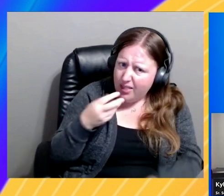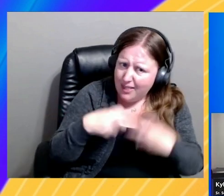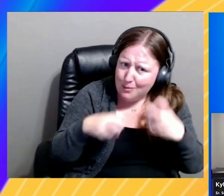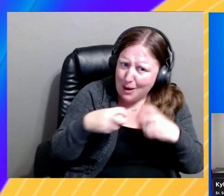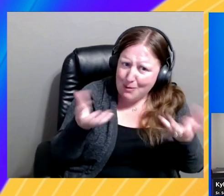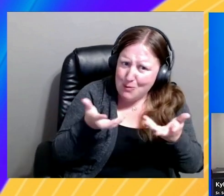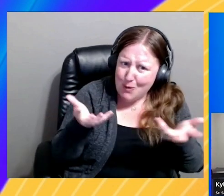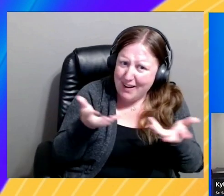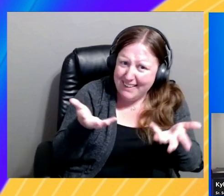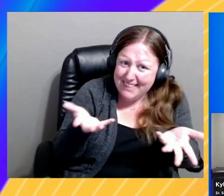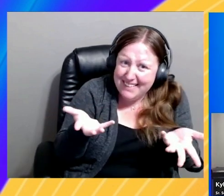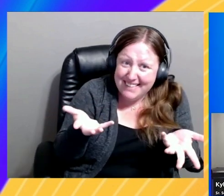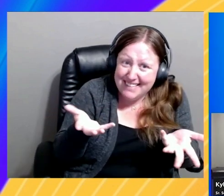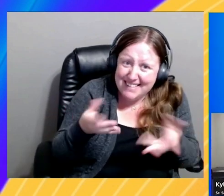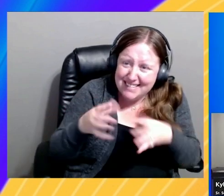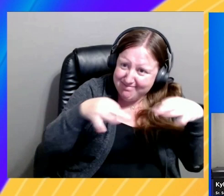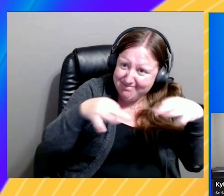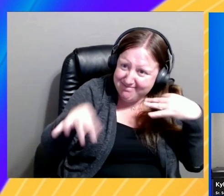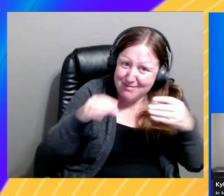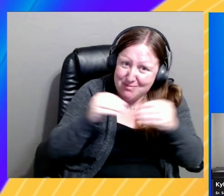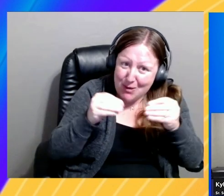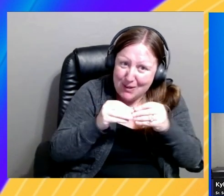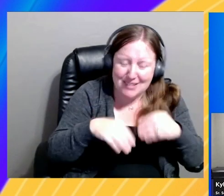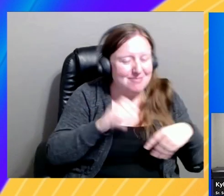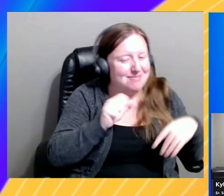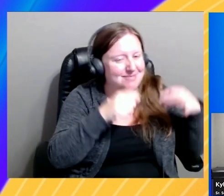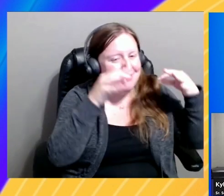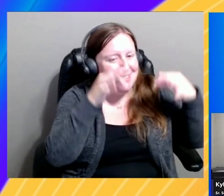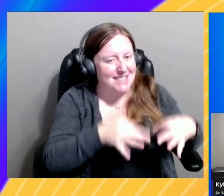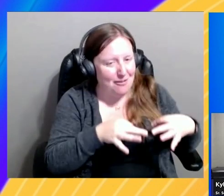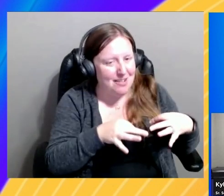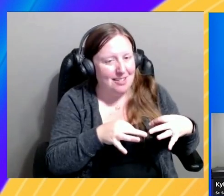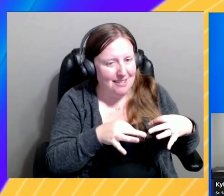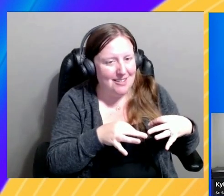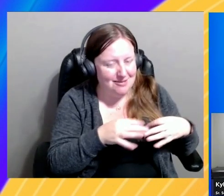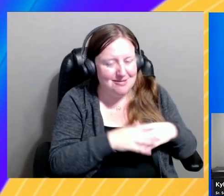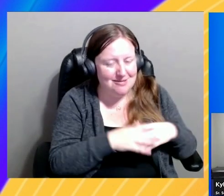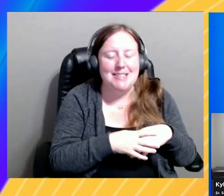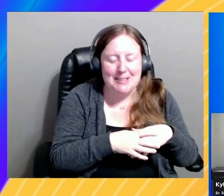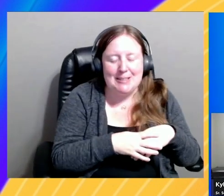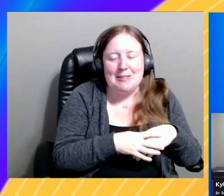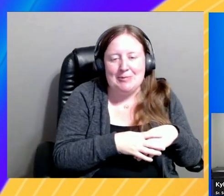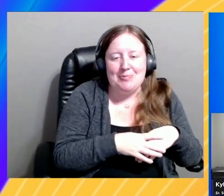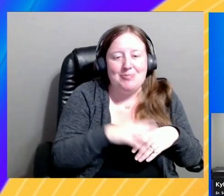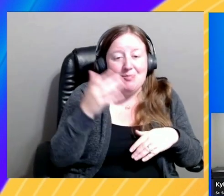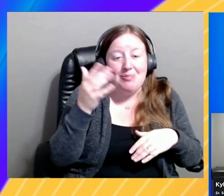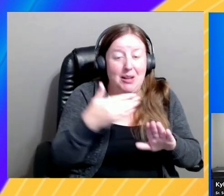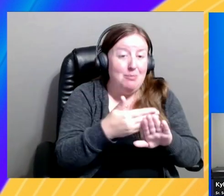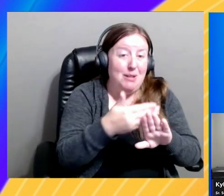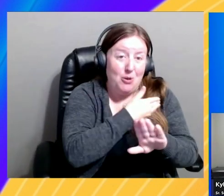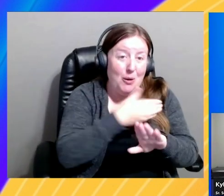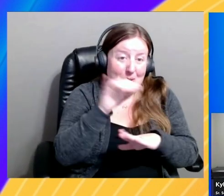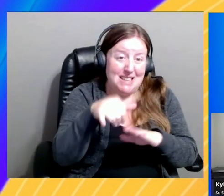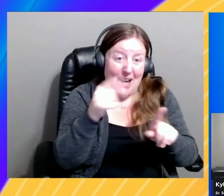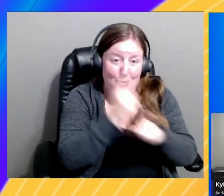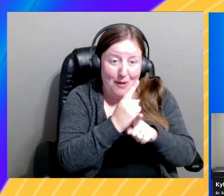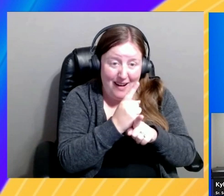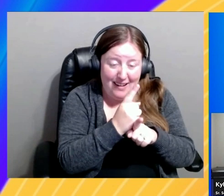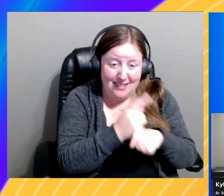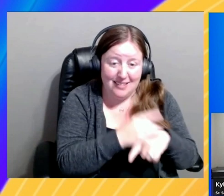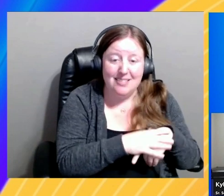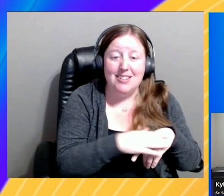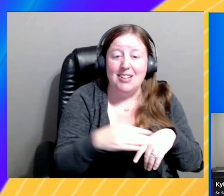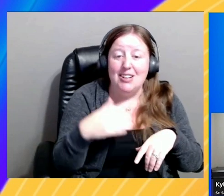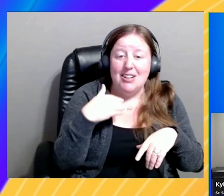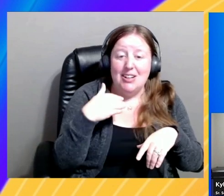mean, definitely, and that's what a lot of it is. That's what it used to be, right? You have your big dashboard,